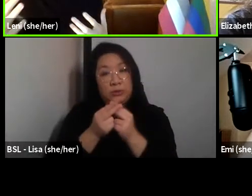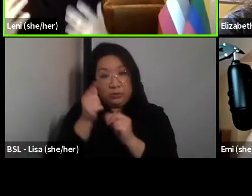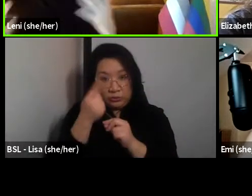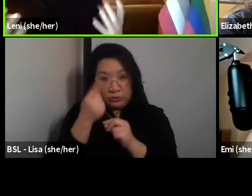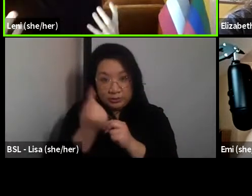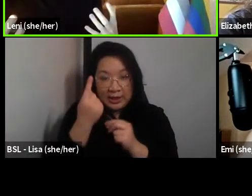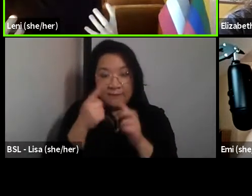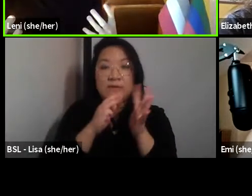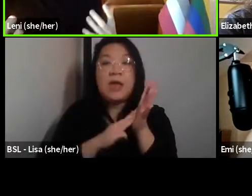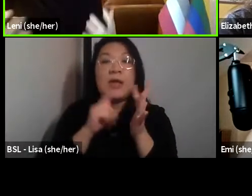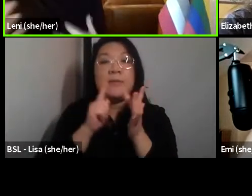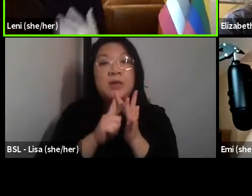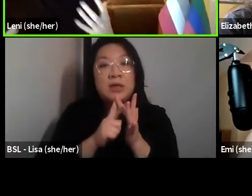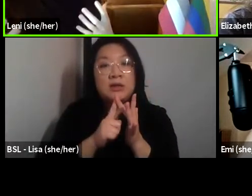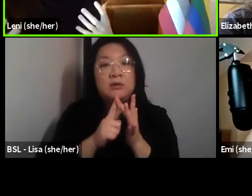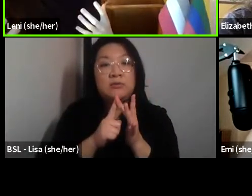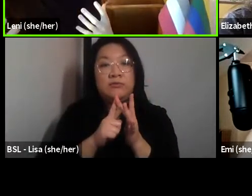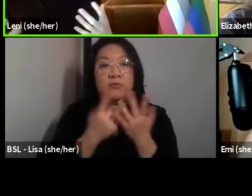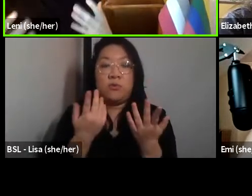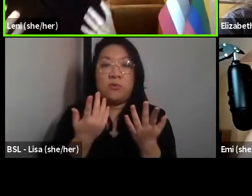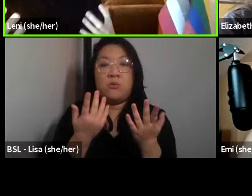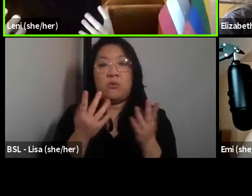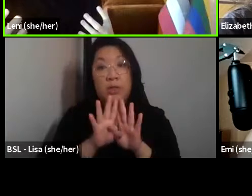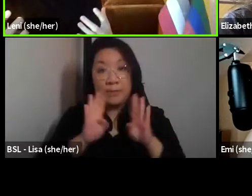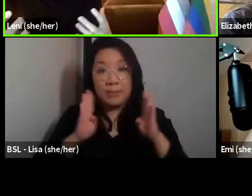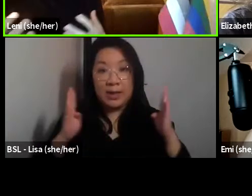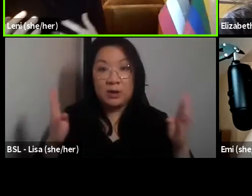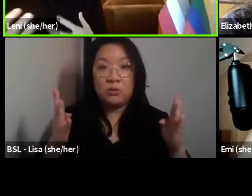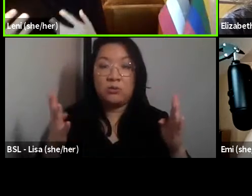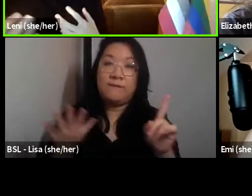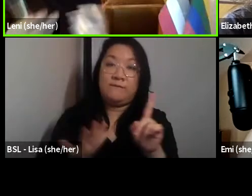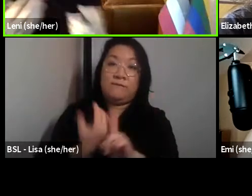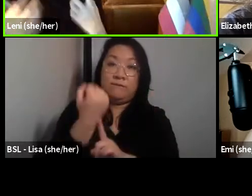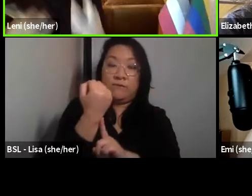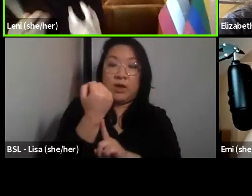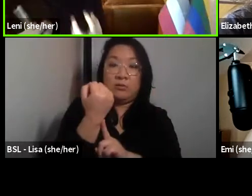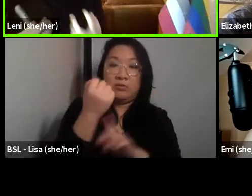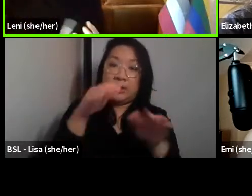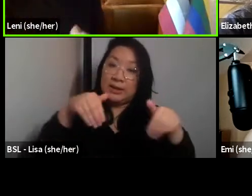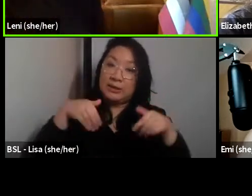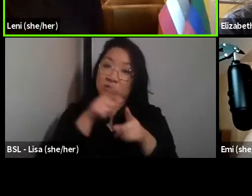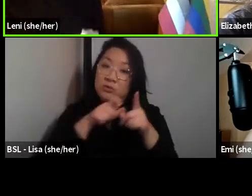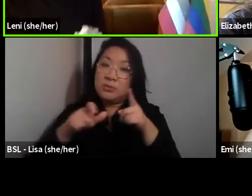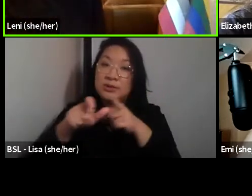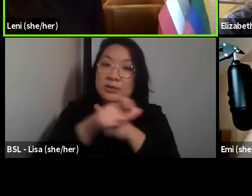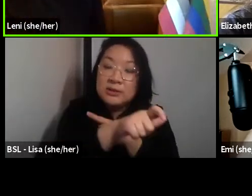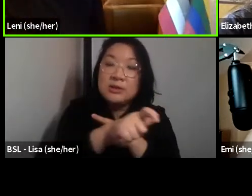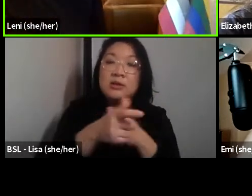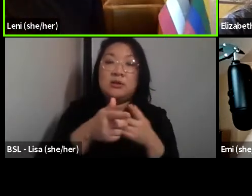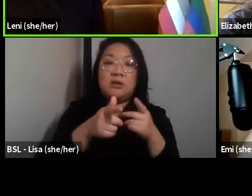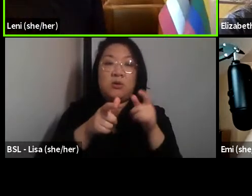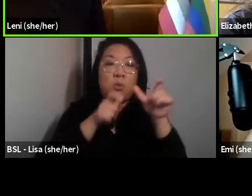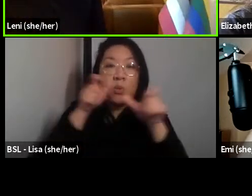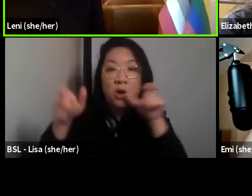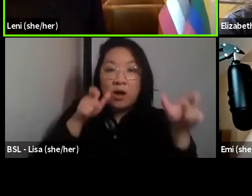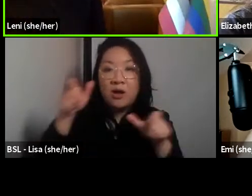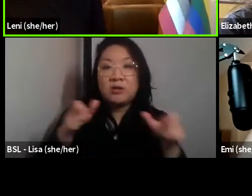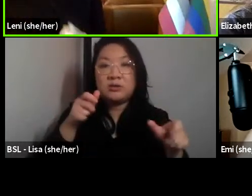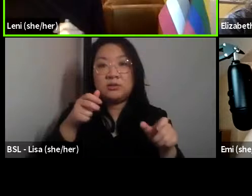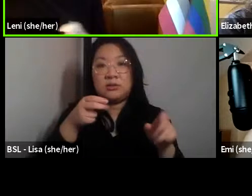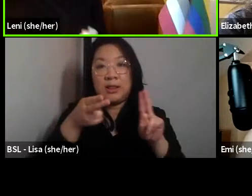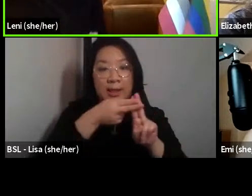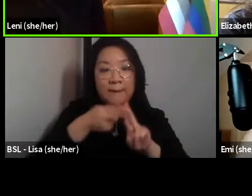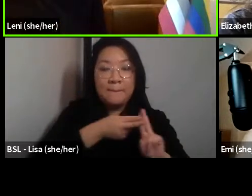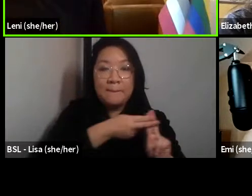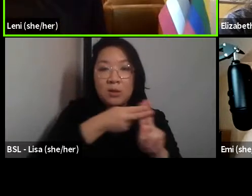has it meant to the panel finding the ace spectrum community and those words to describe yourself? What has that meant to you?